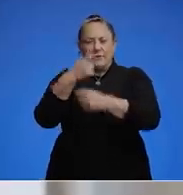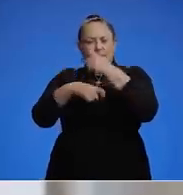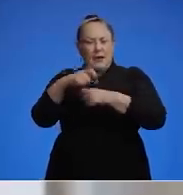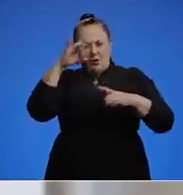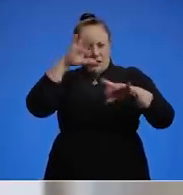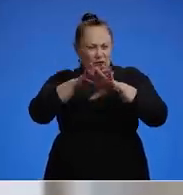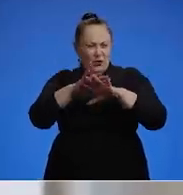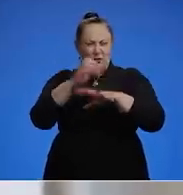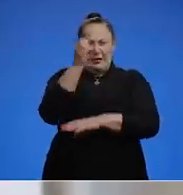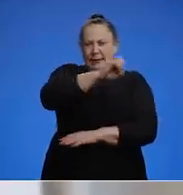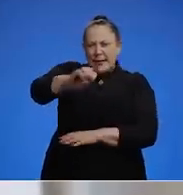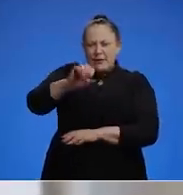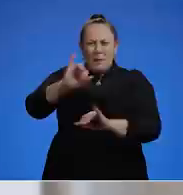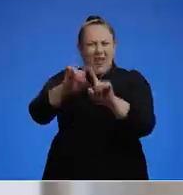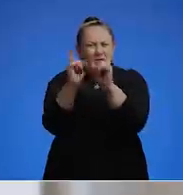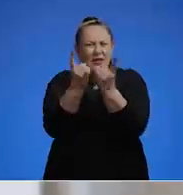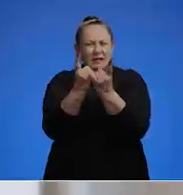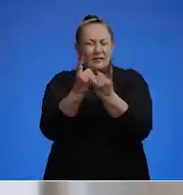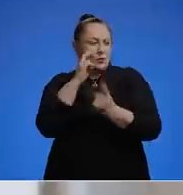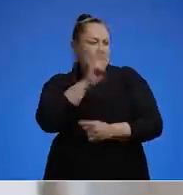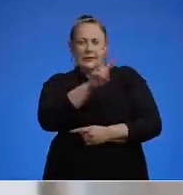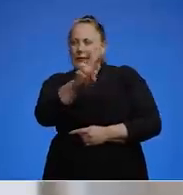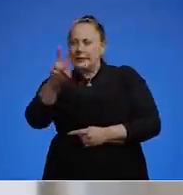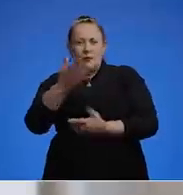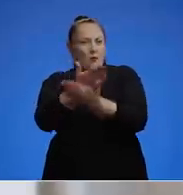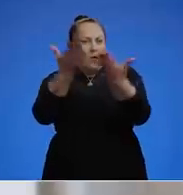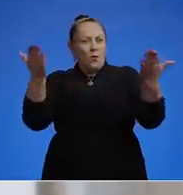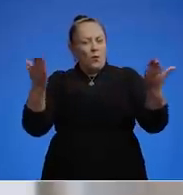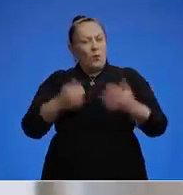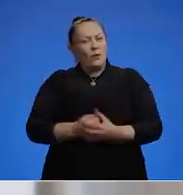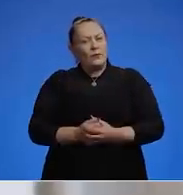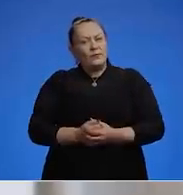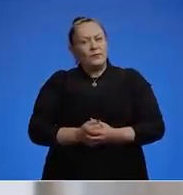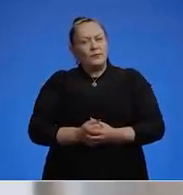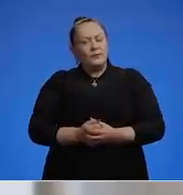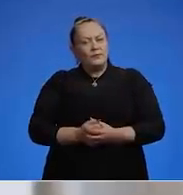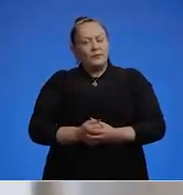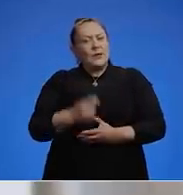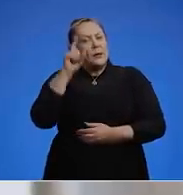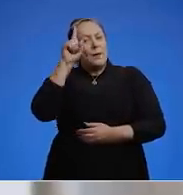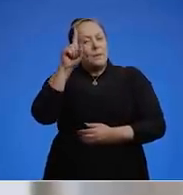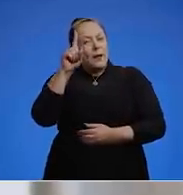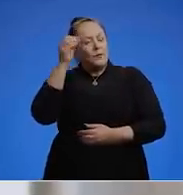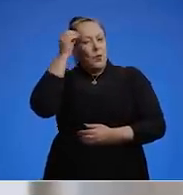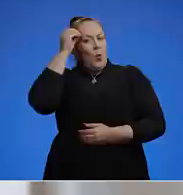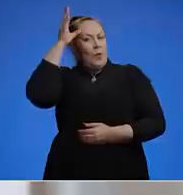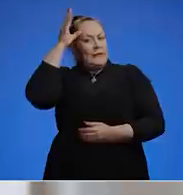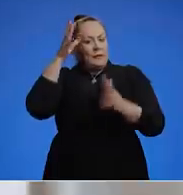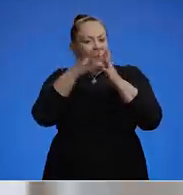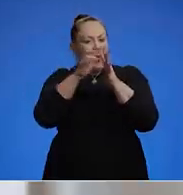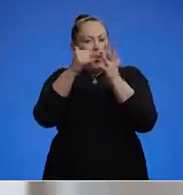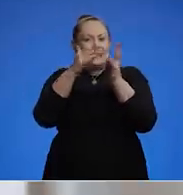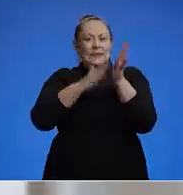and wicked things of every kind being done. Whereas the wisdom that comes down from